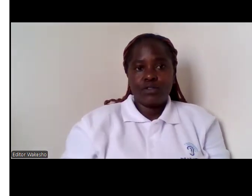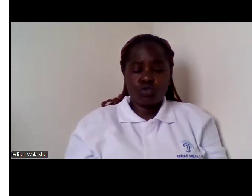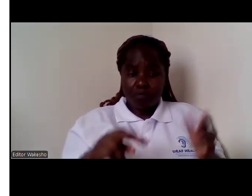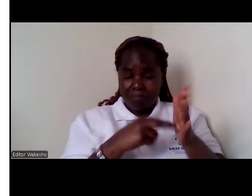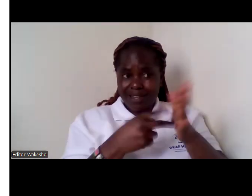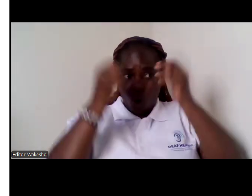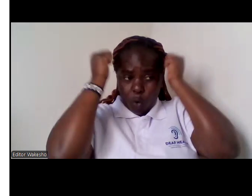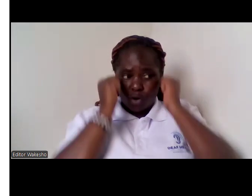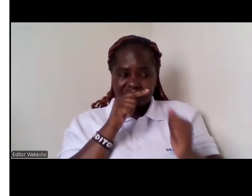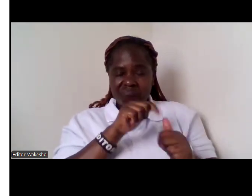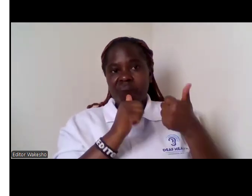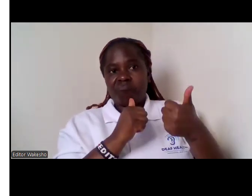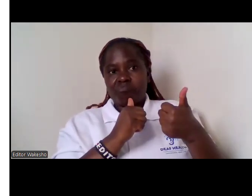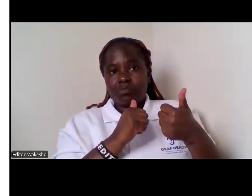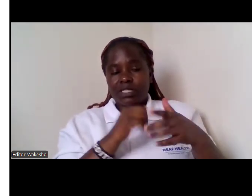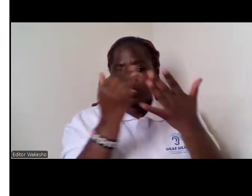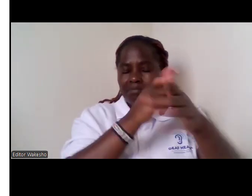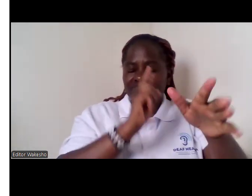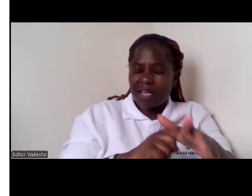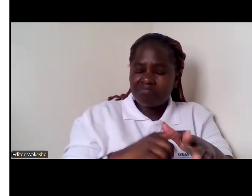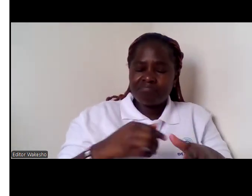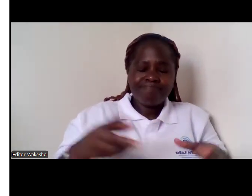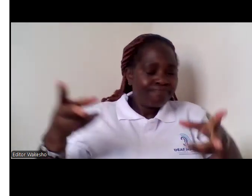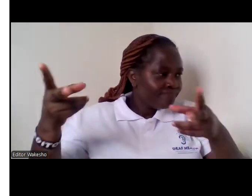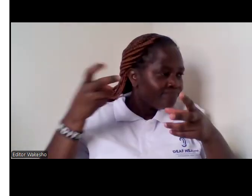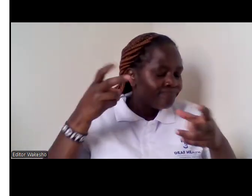Once in a while, I'm sure you'll hear about